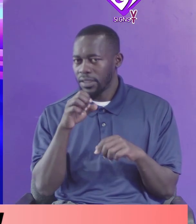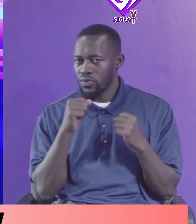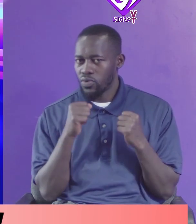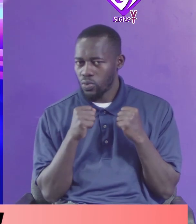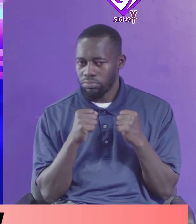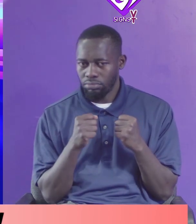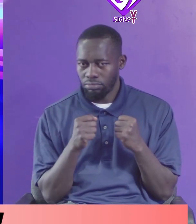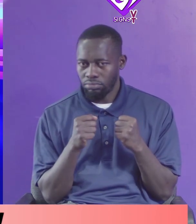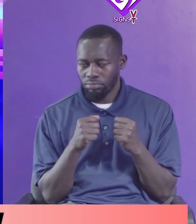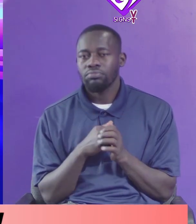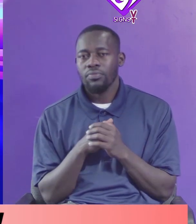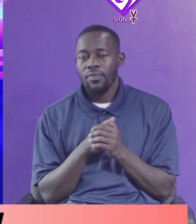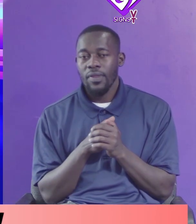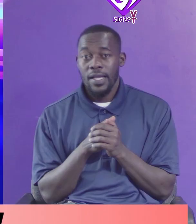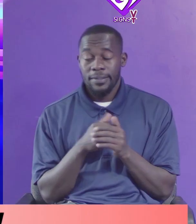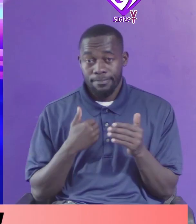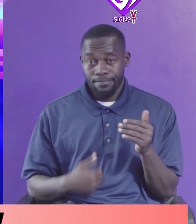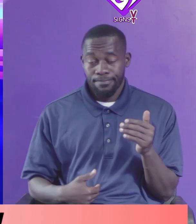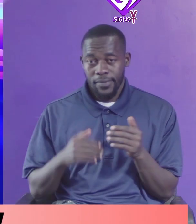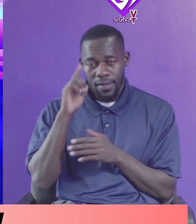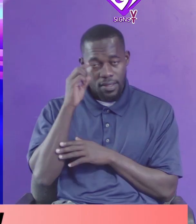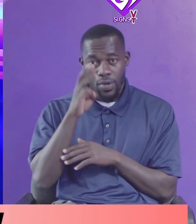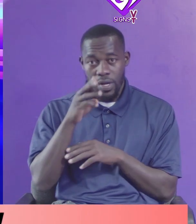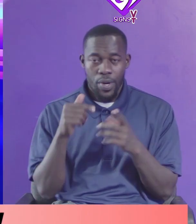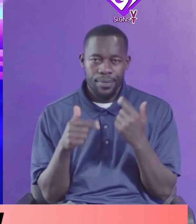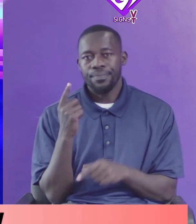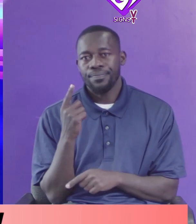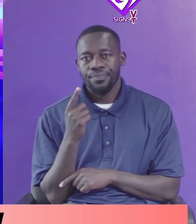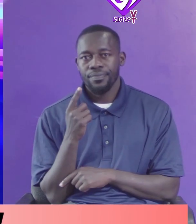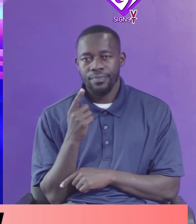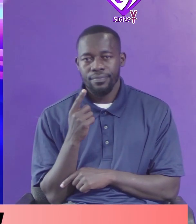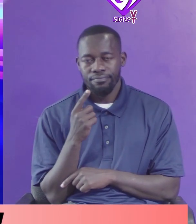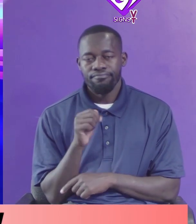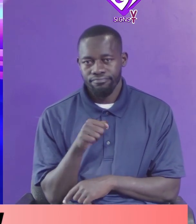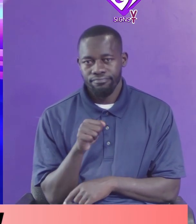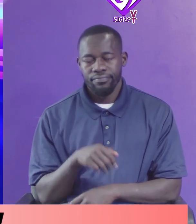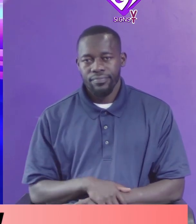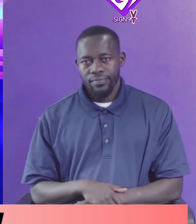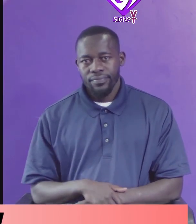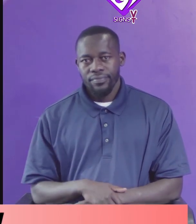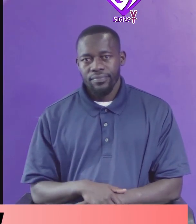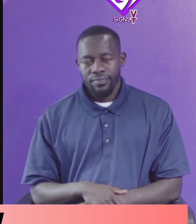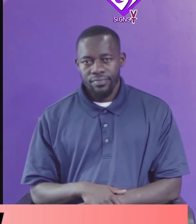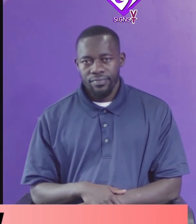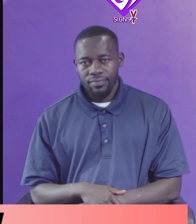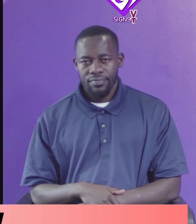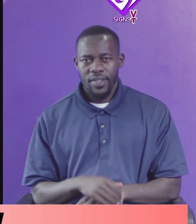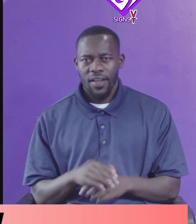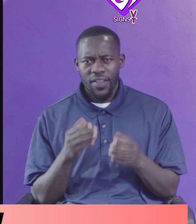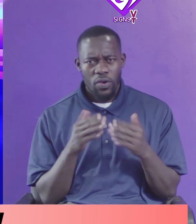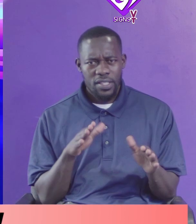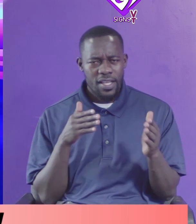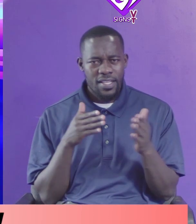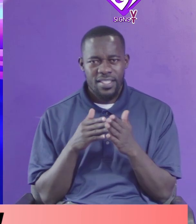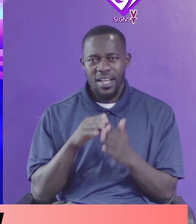paper. I think likely they're going to be winning. I think they will win this game. Right. You've mentioned the fact that they lost against Bayer Leverkusen,